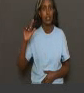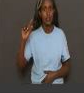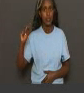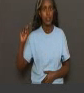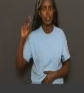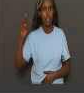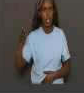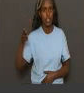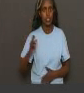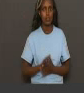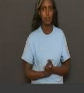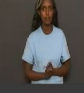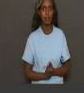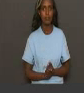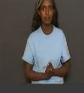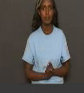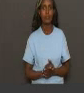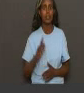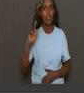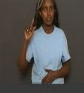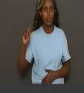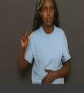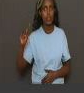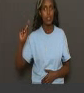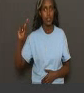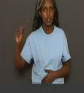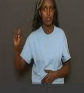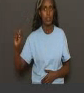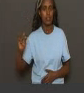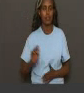T, H, T, T.